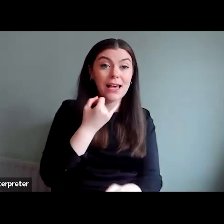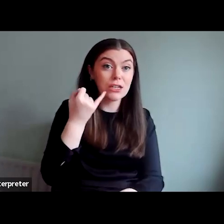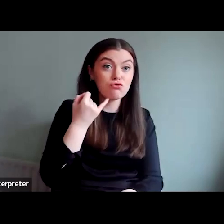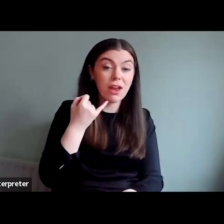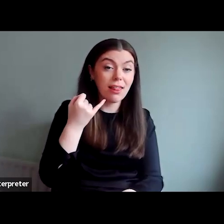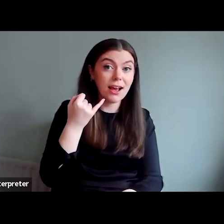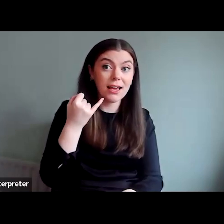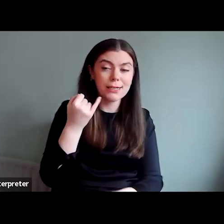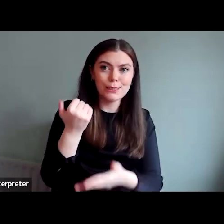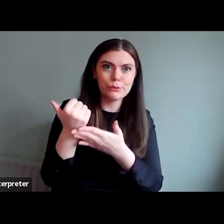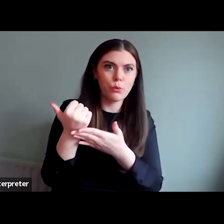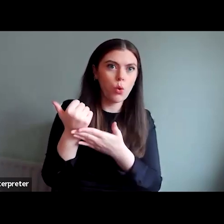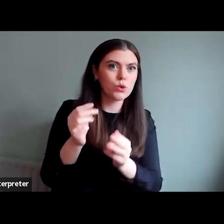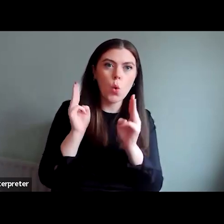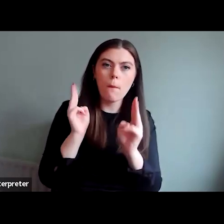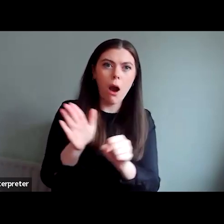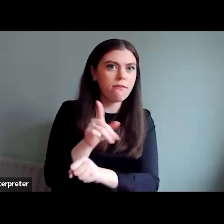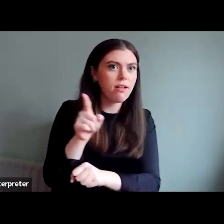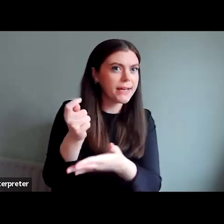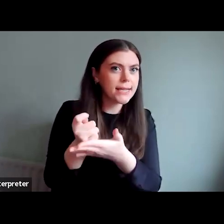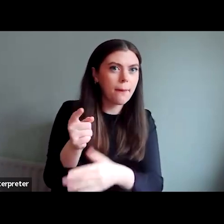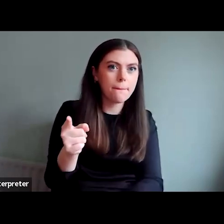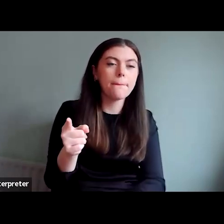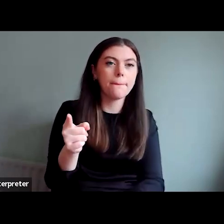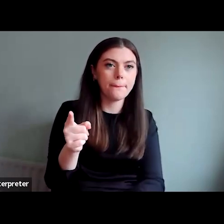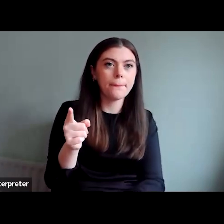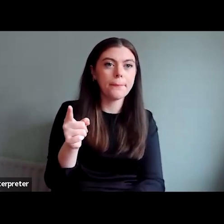at that time, or, that